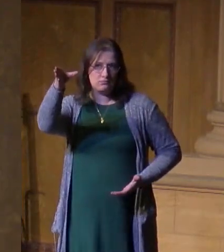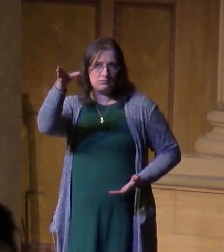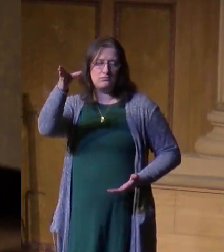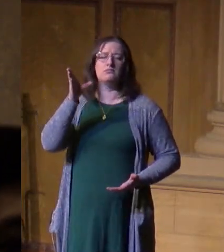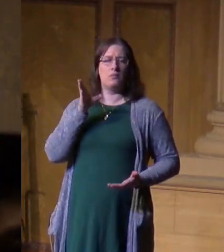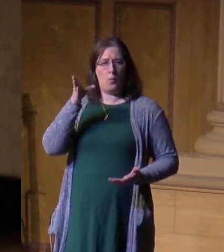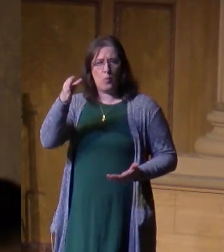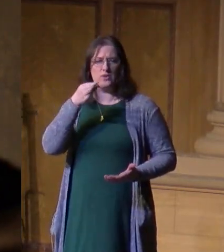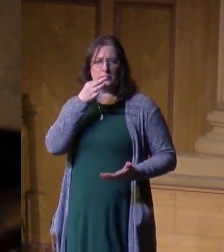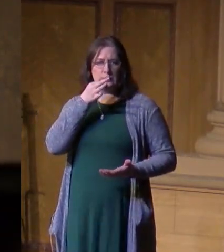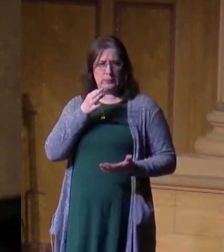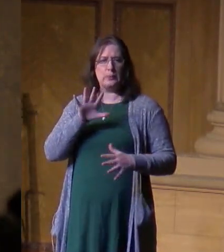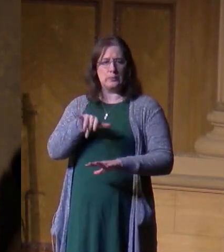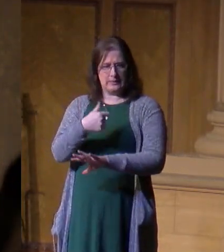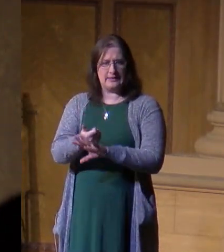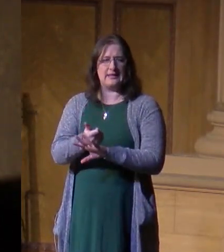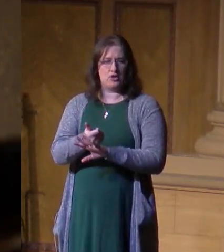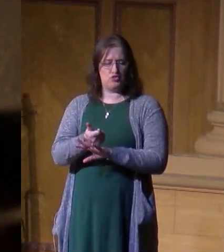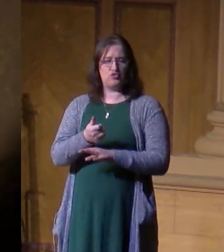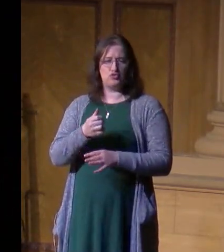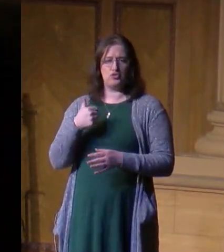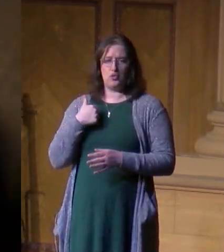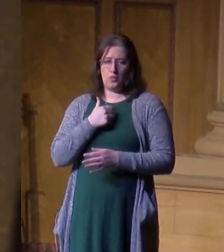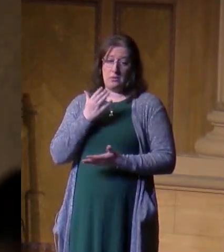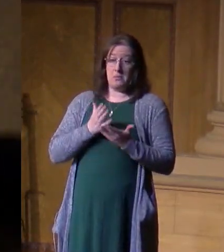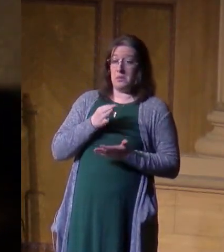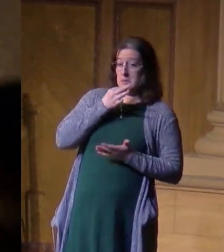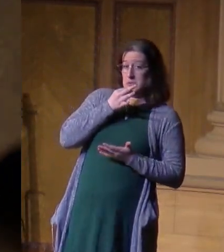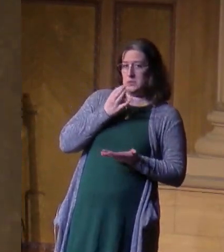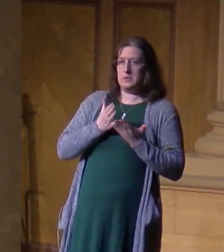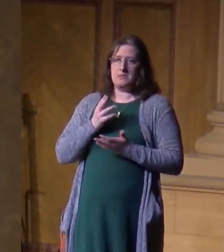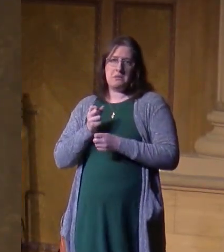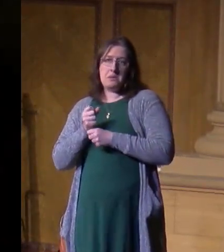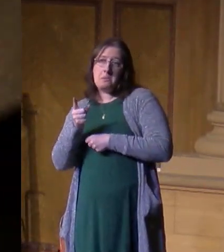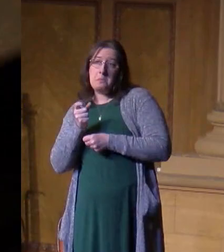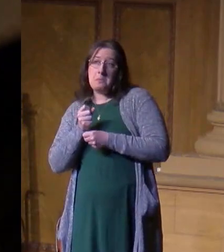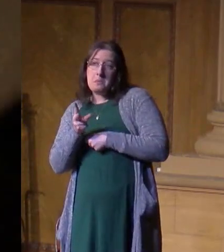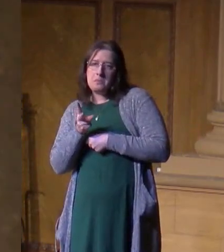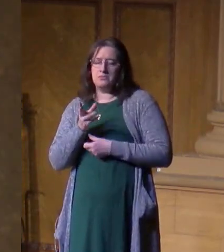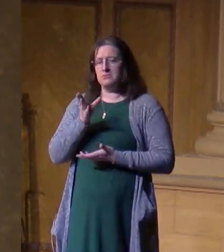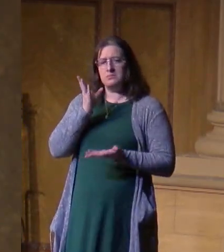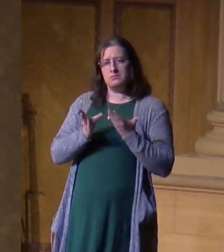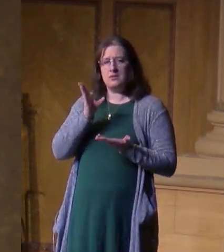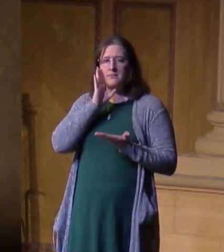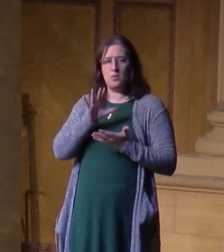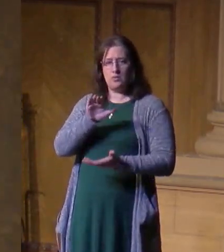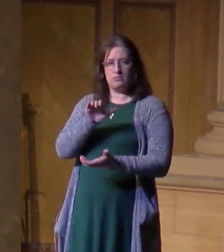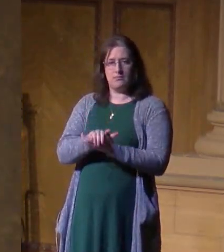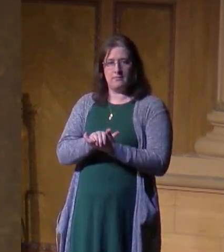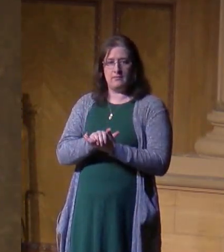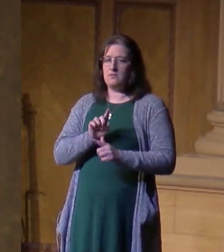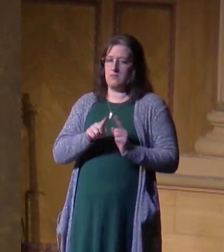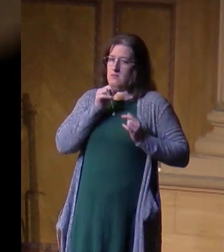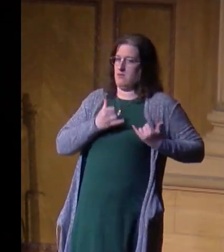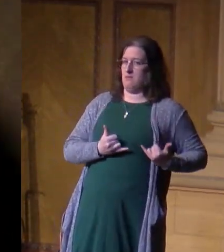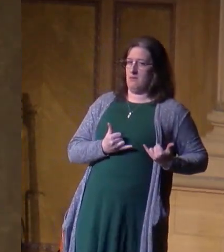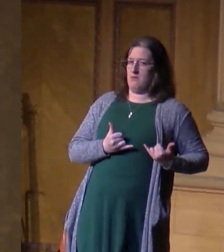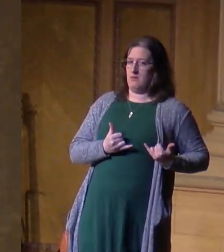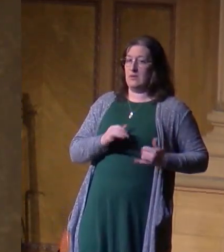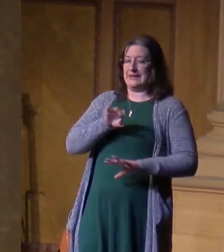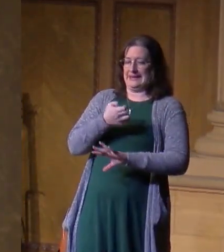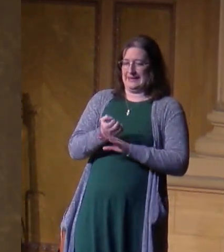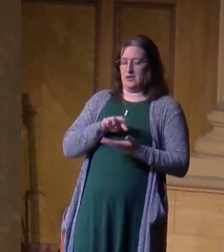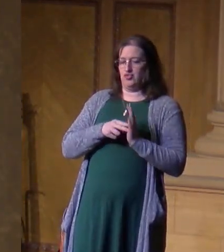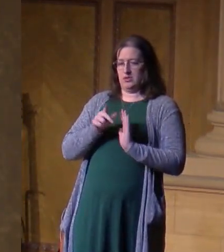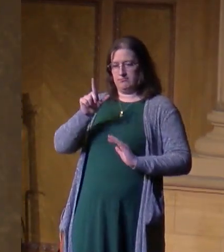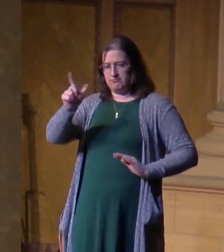Someday. Someday in the near future. Might be soon. might be a little time off. But it's not that day, right? Like